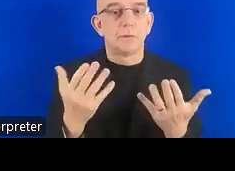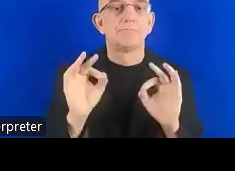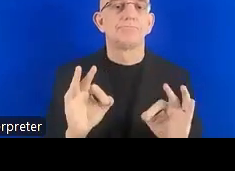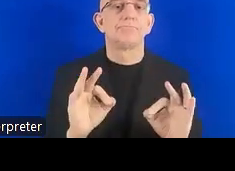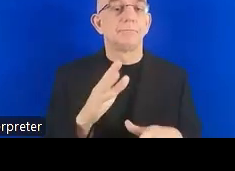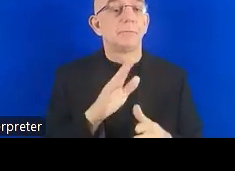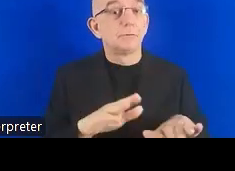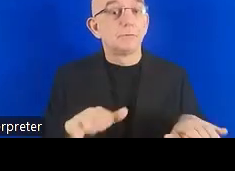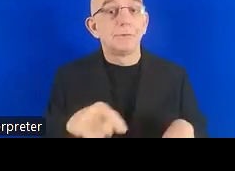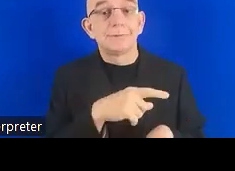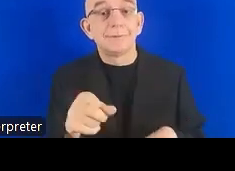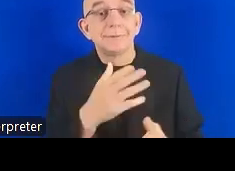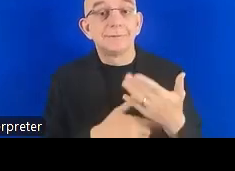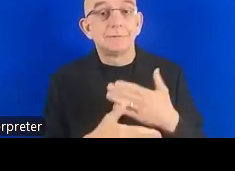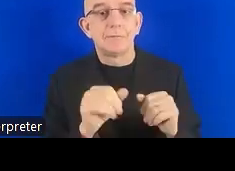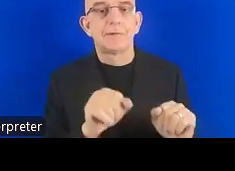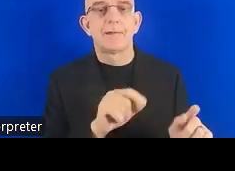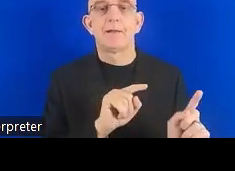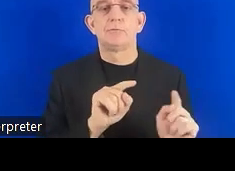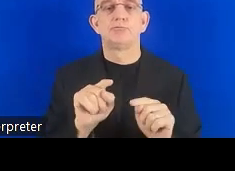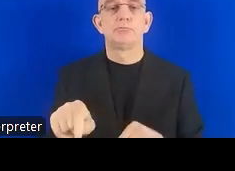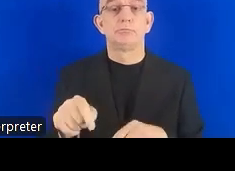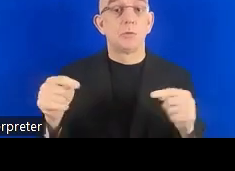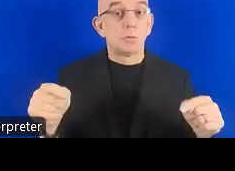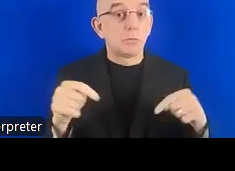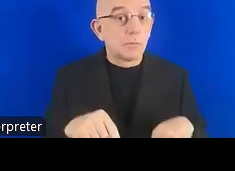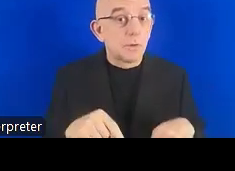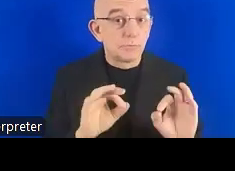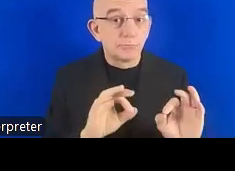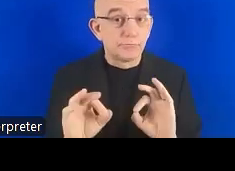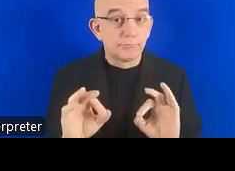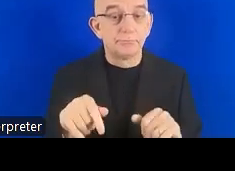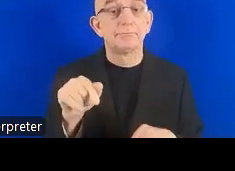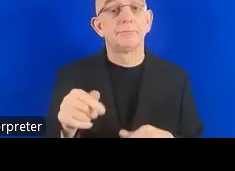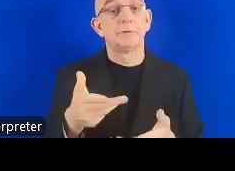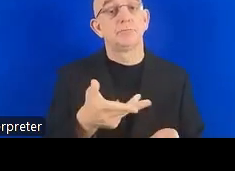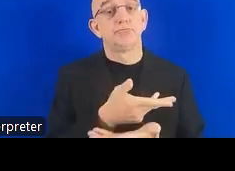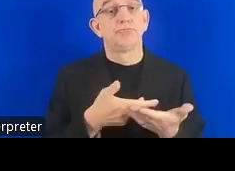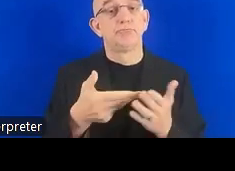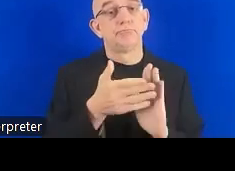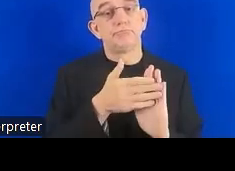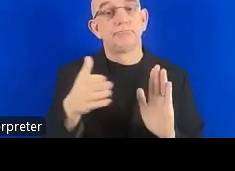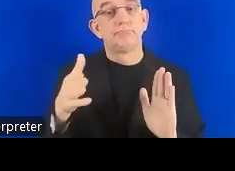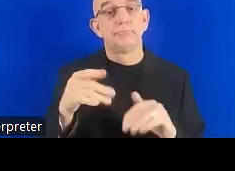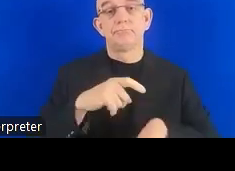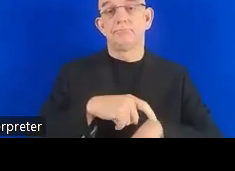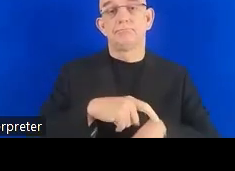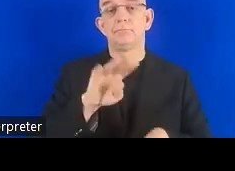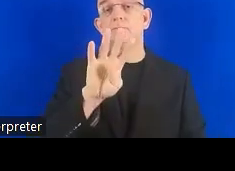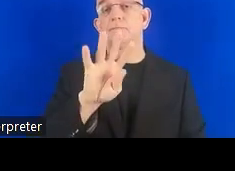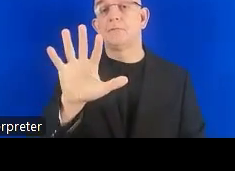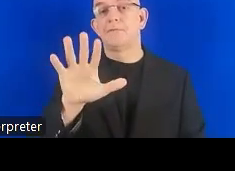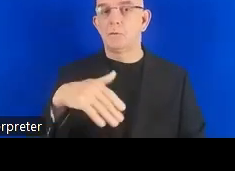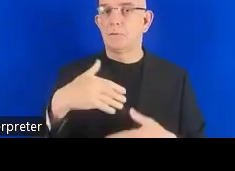get cracking. We will have people continuing to join us, but we're going to start.